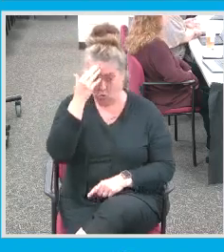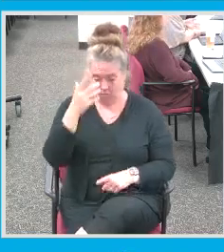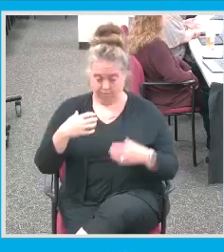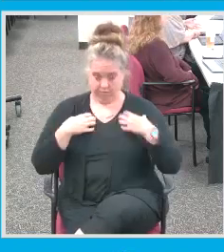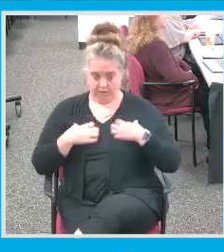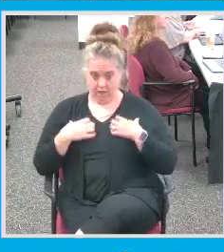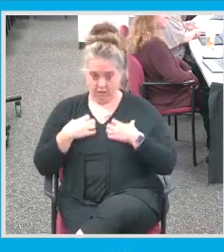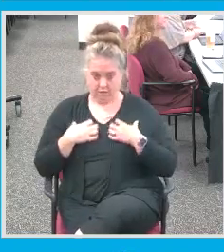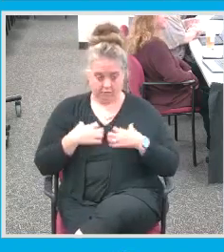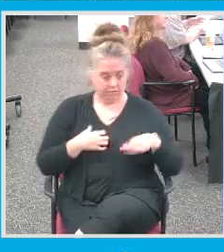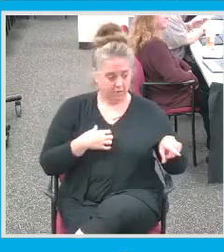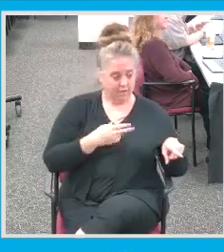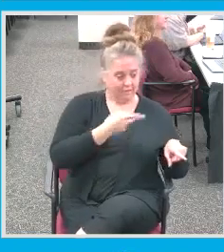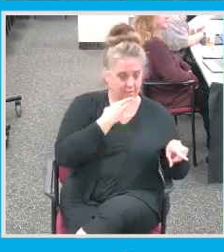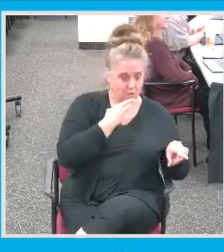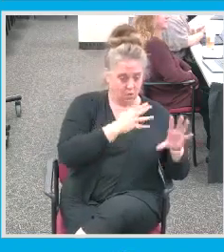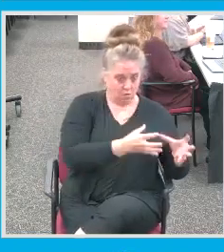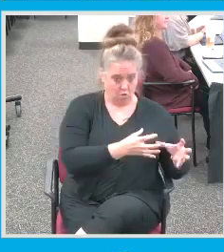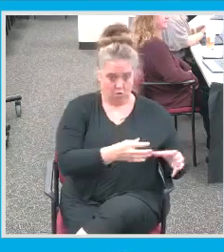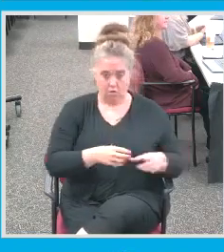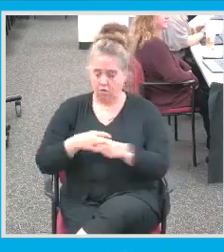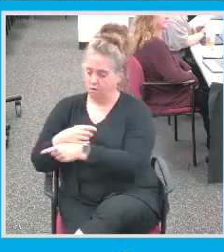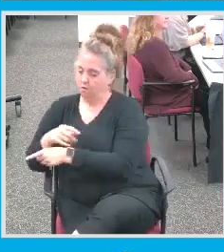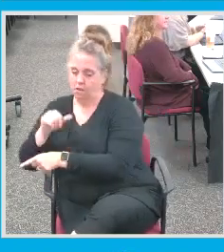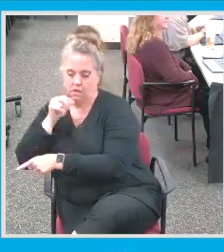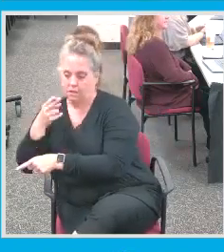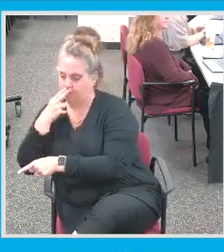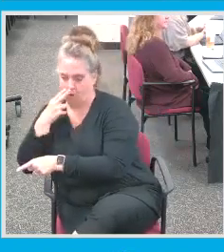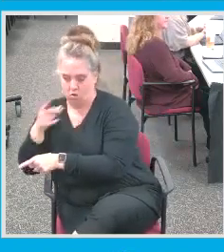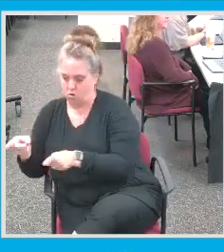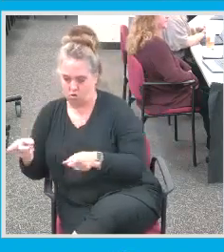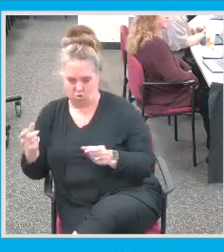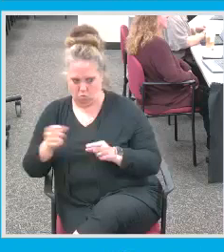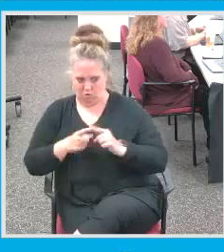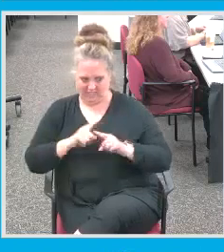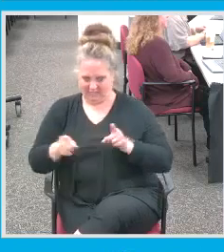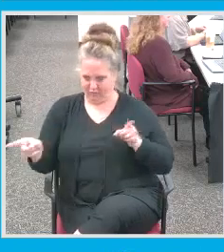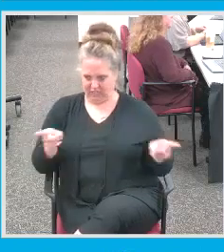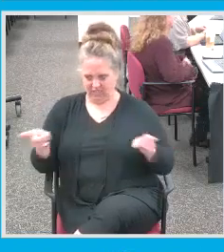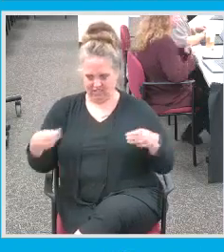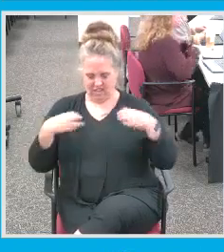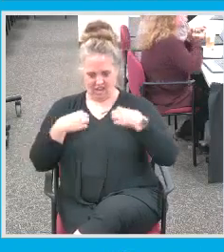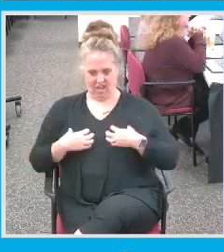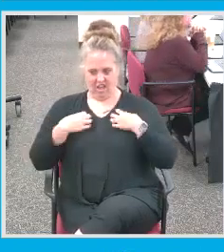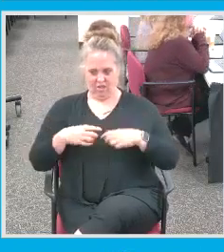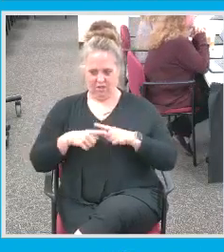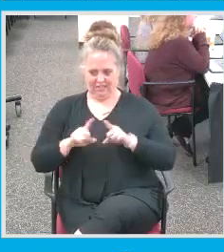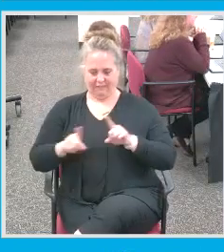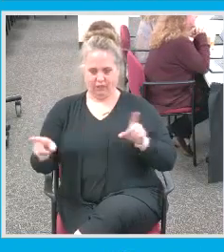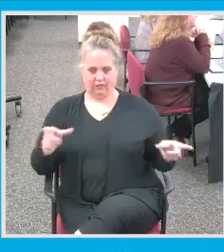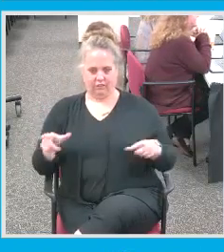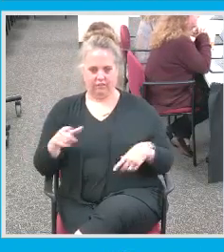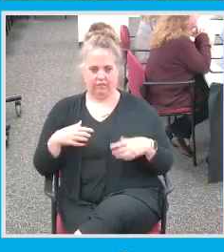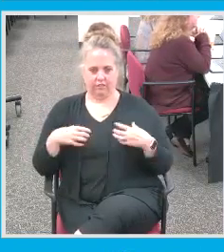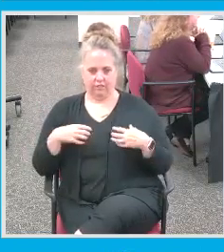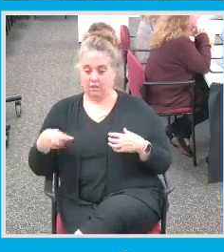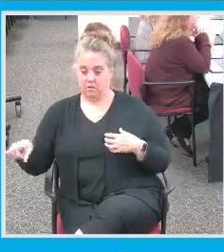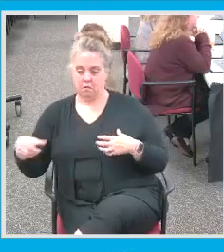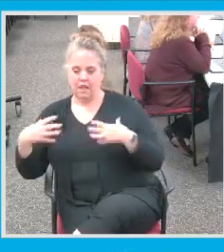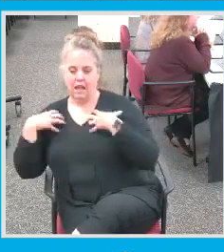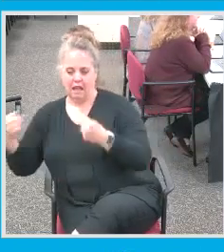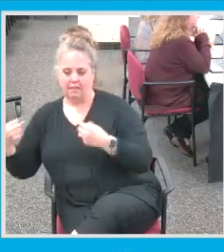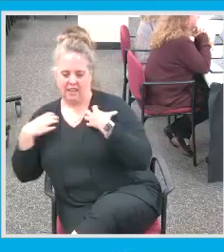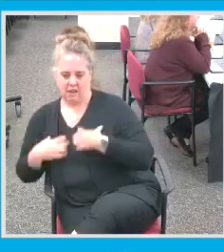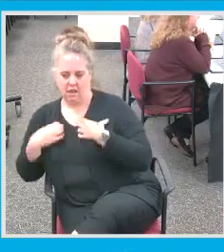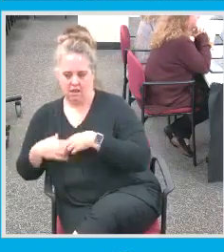ones that smoked? What do they look like? Well, one was like, it showed a healthy, normal pair of lungs. One you would